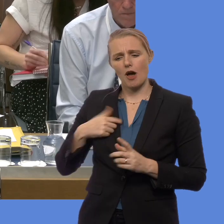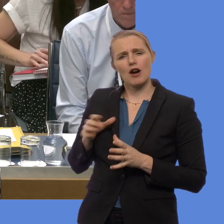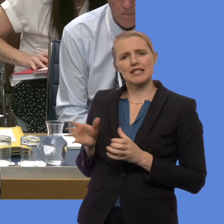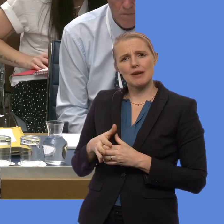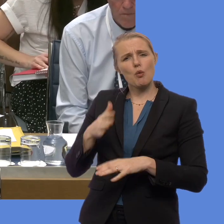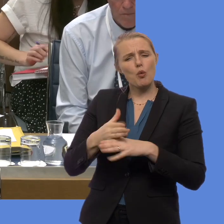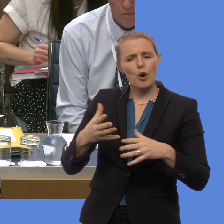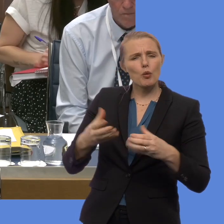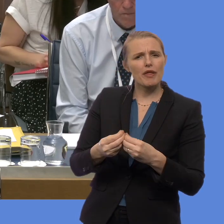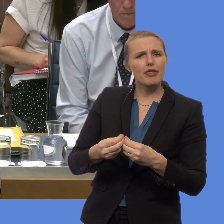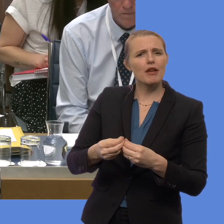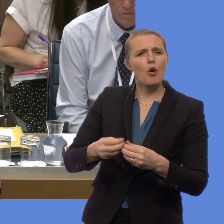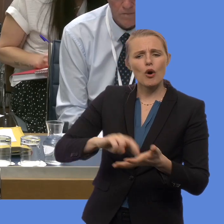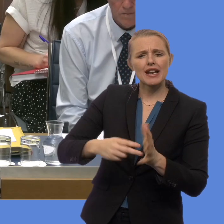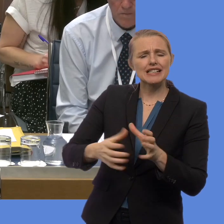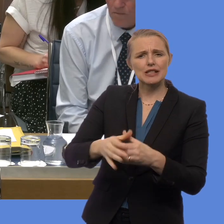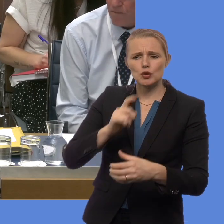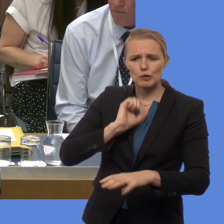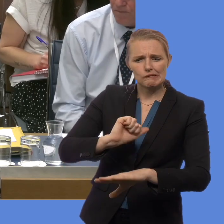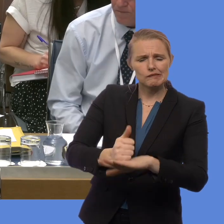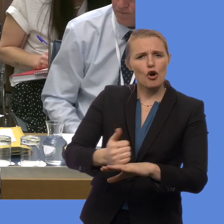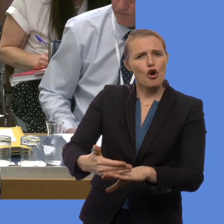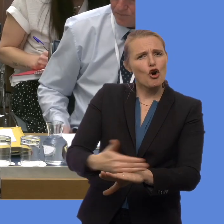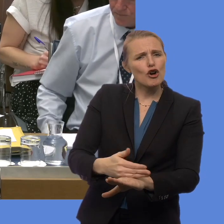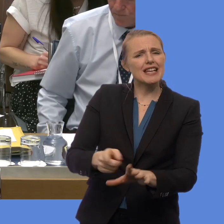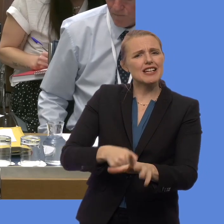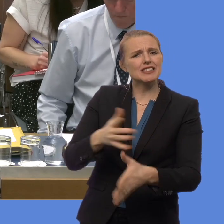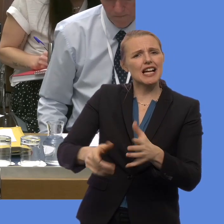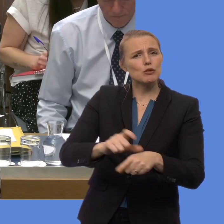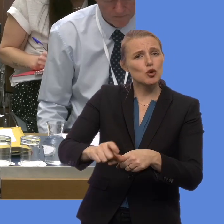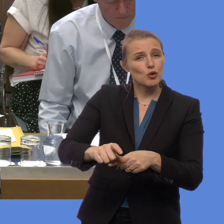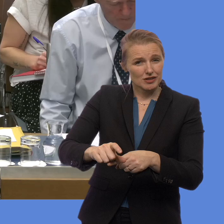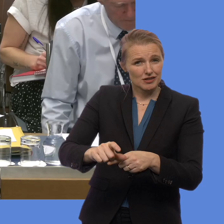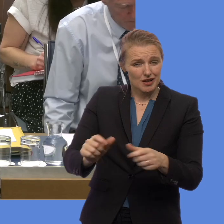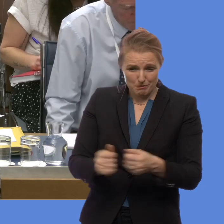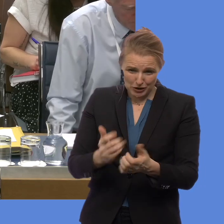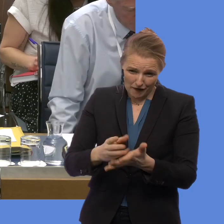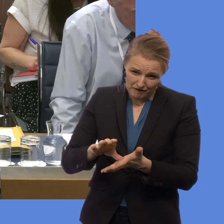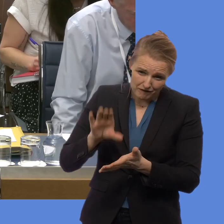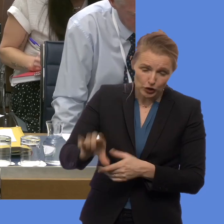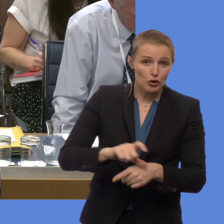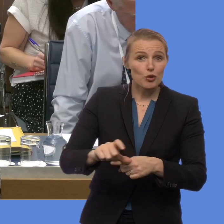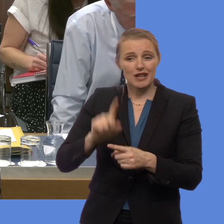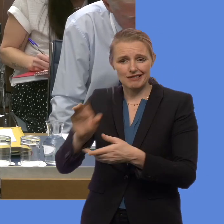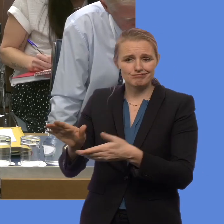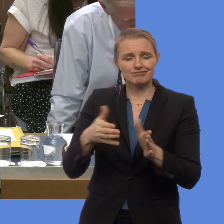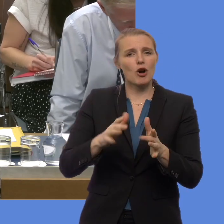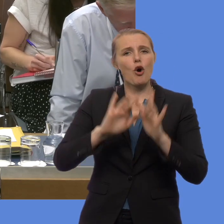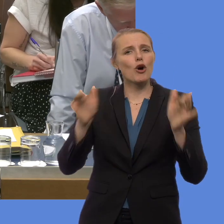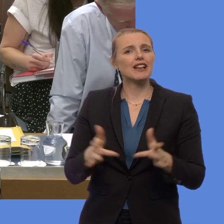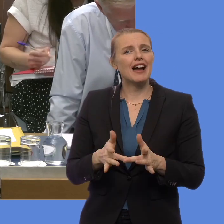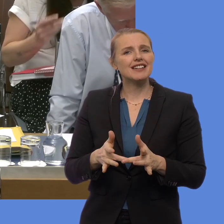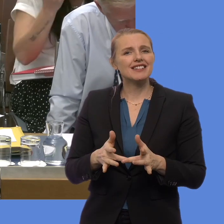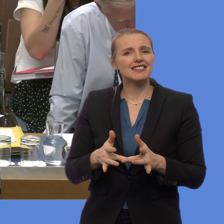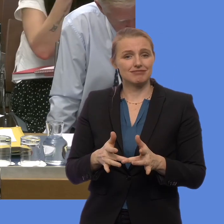early years family sign language courses to ensure funded courses will move fully online with full support from